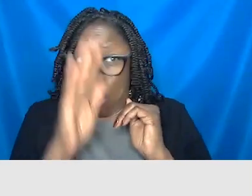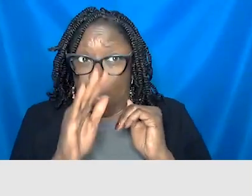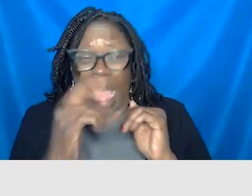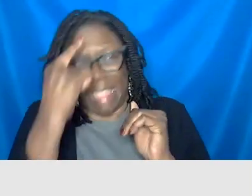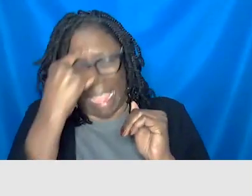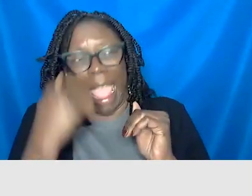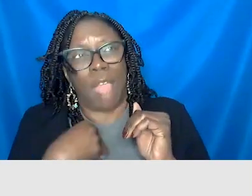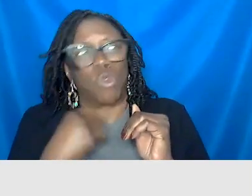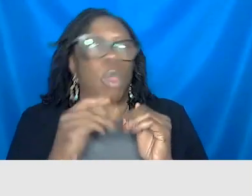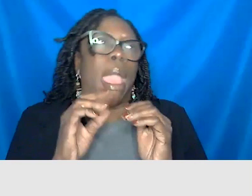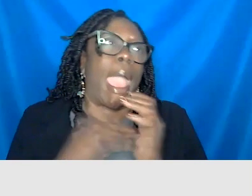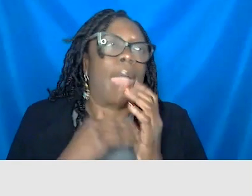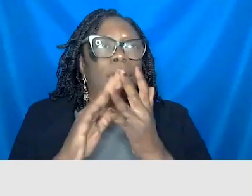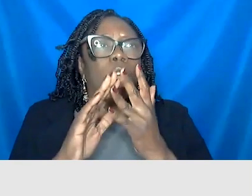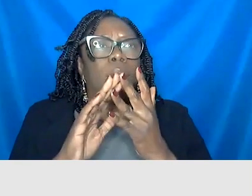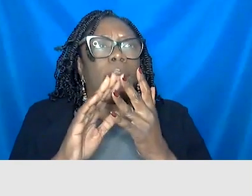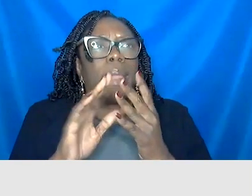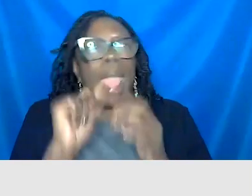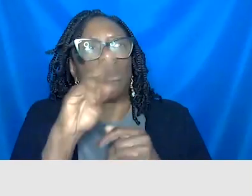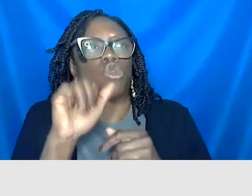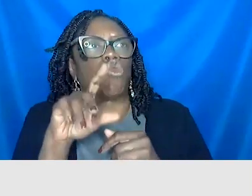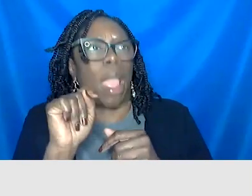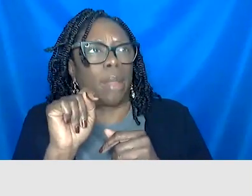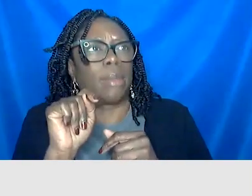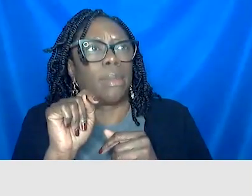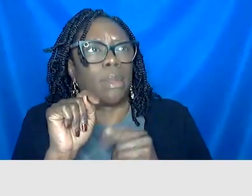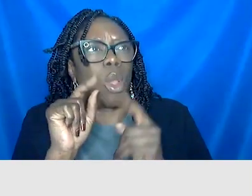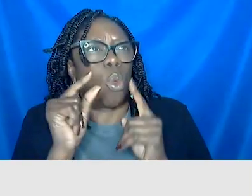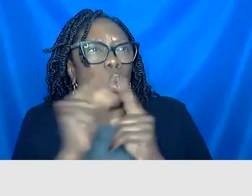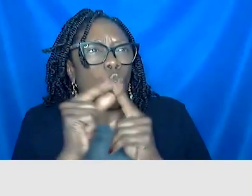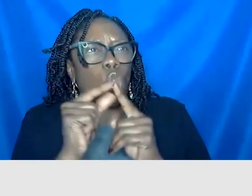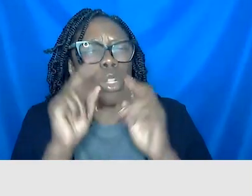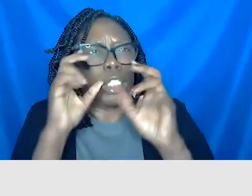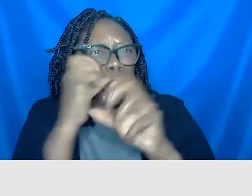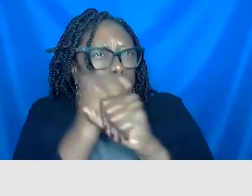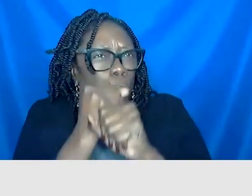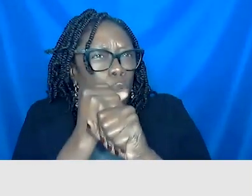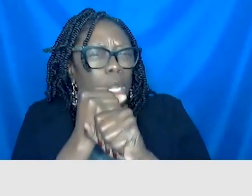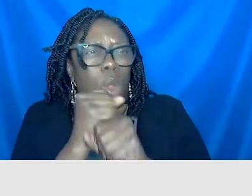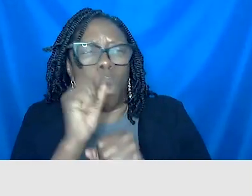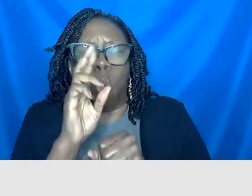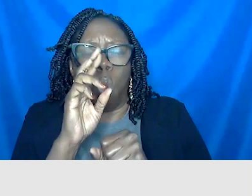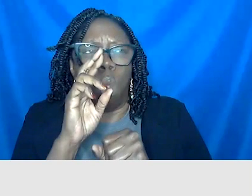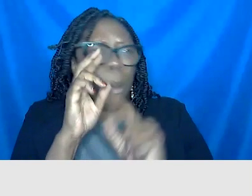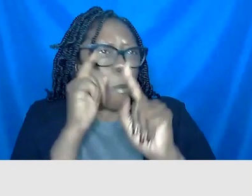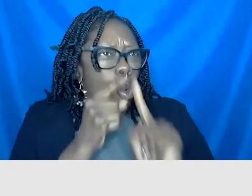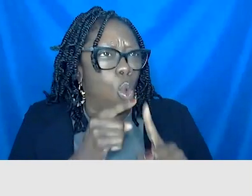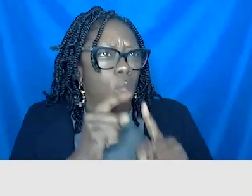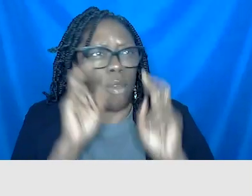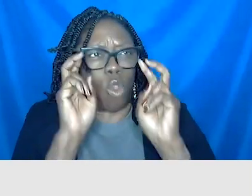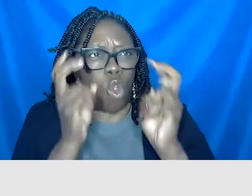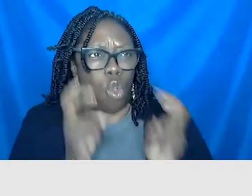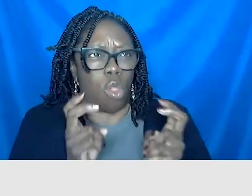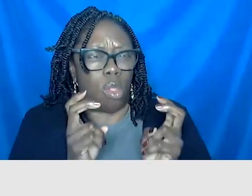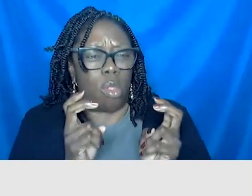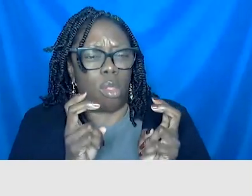the abstract. And I'd have to give it the abstract or a summary, or maybe the main points of the article. Okay.